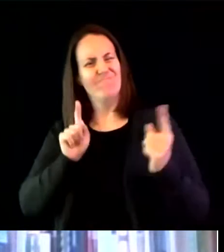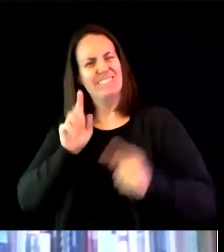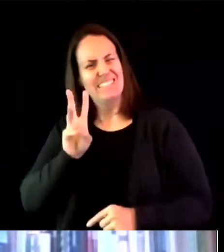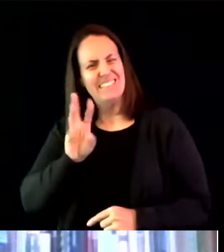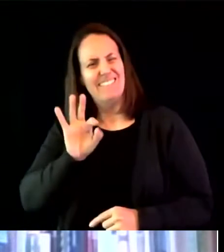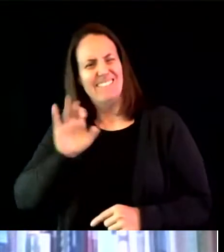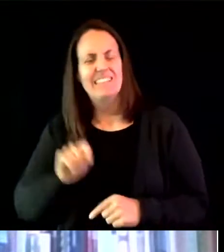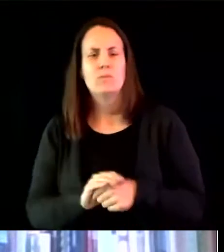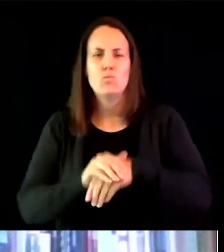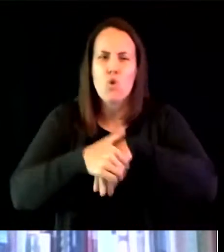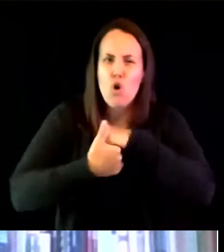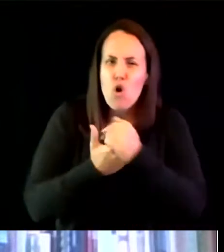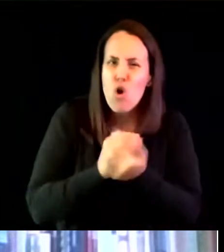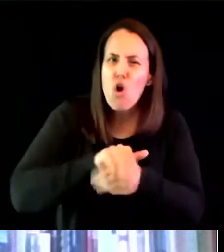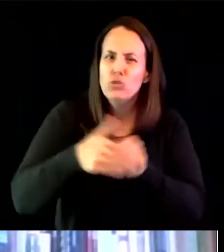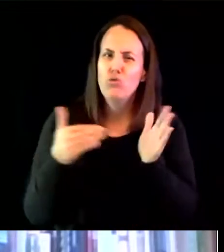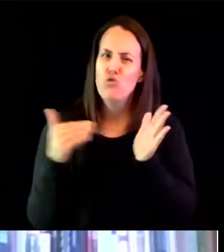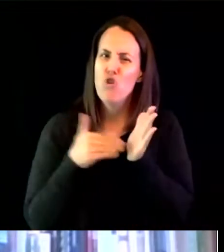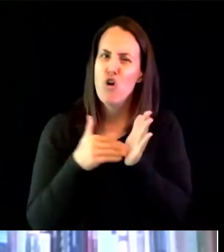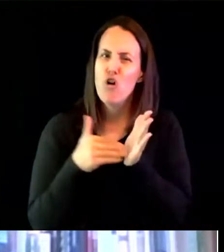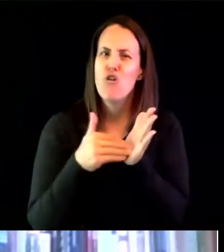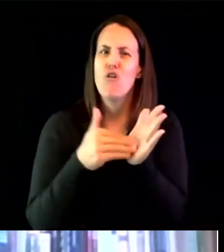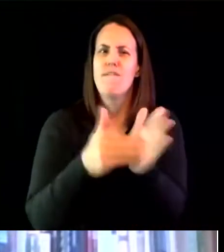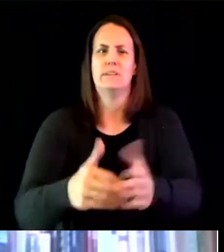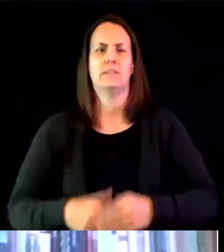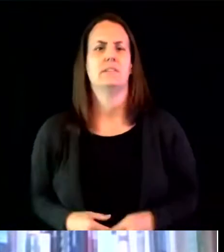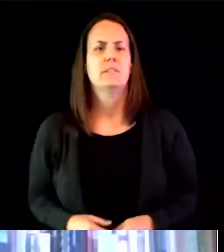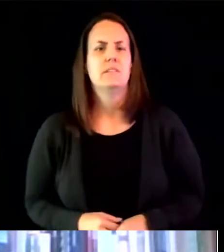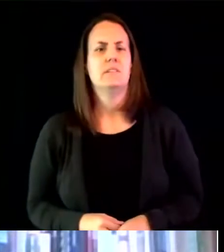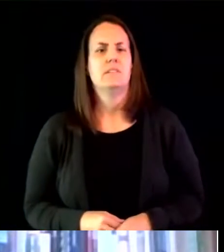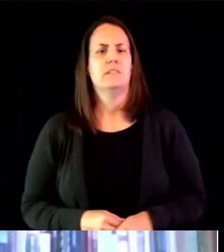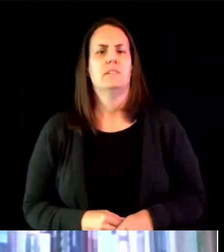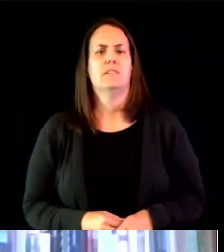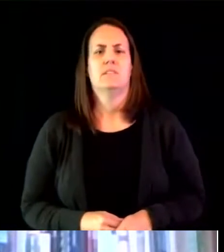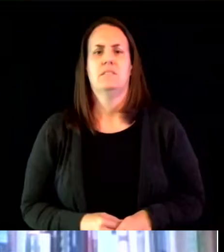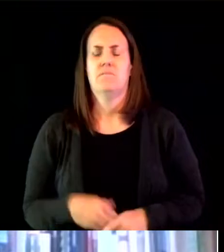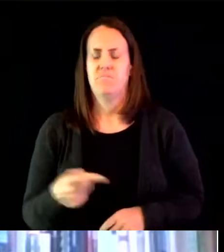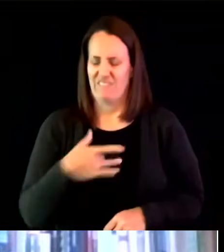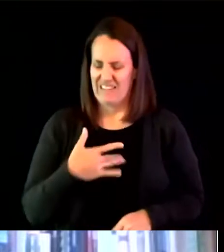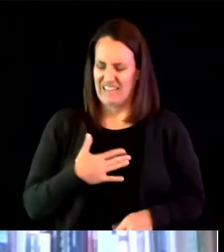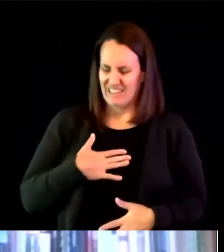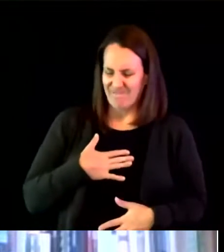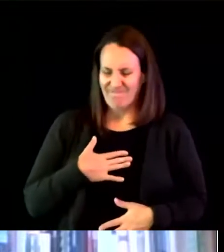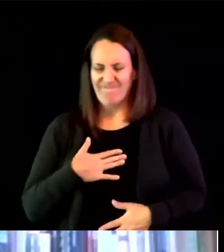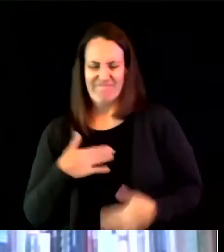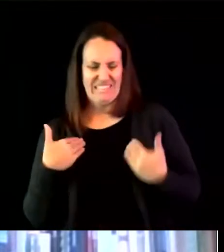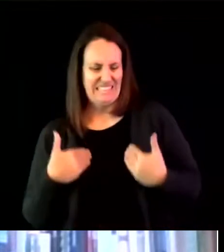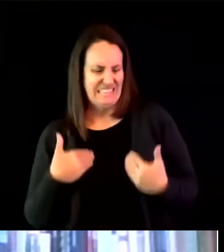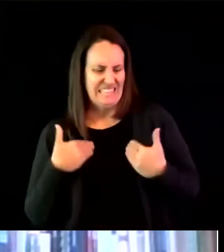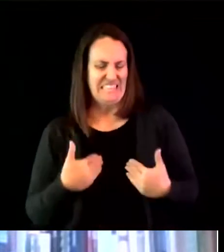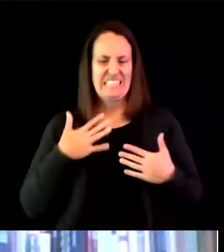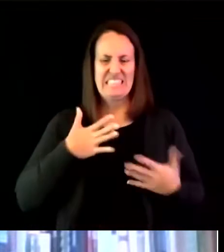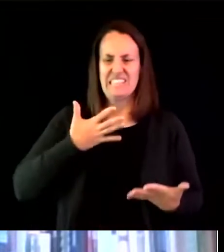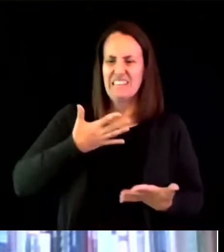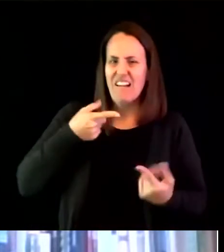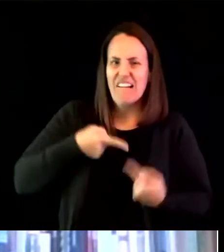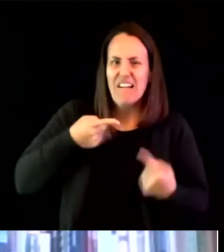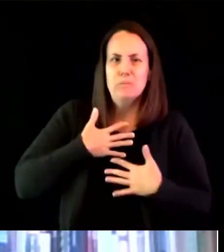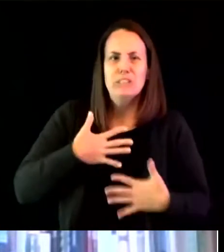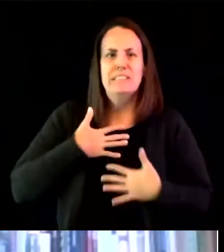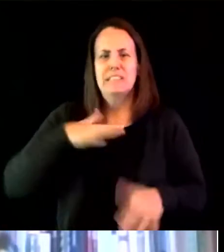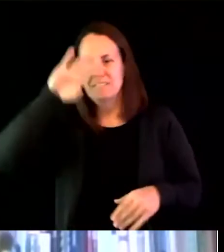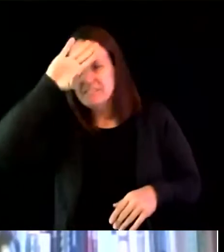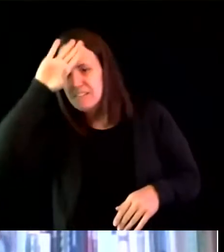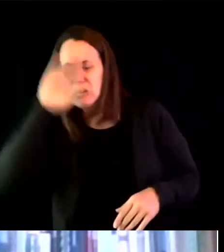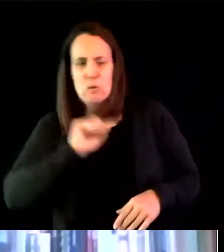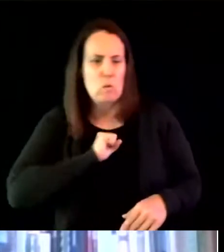get tested and remain isolated until you know your test results. As Elizabeth said,